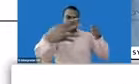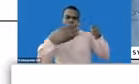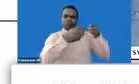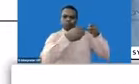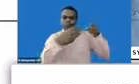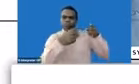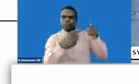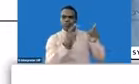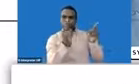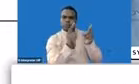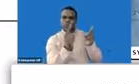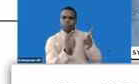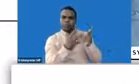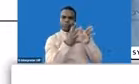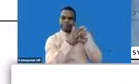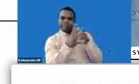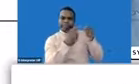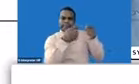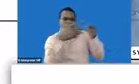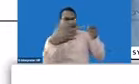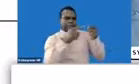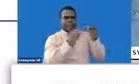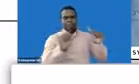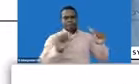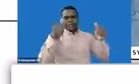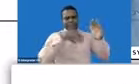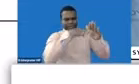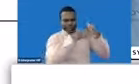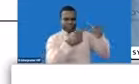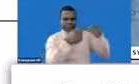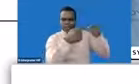why is it, how does it work,